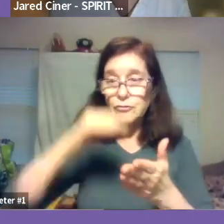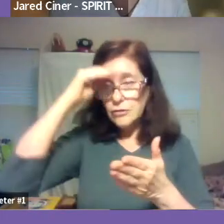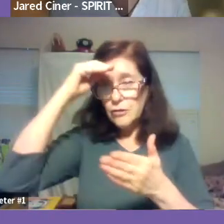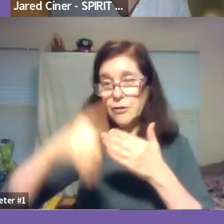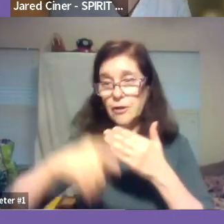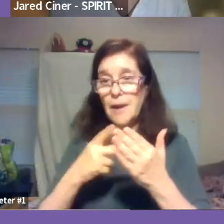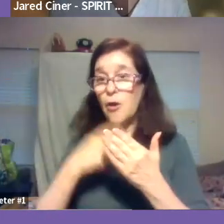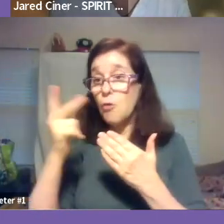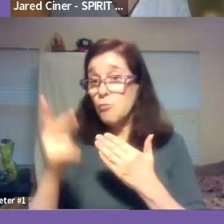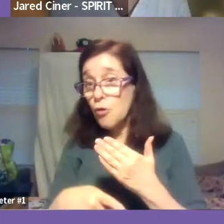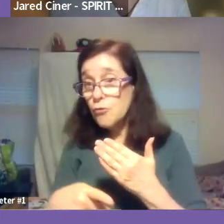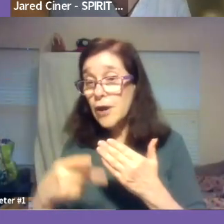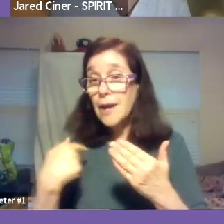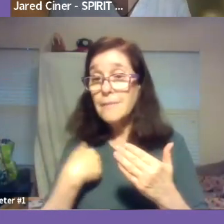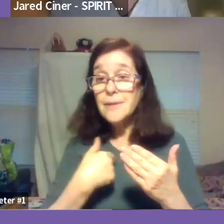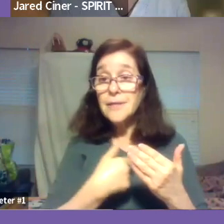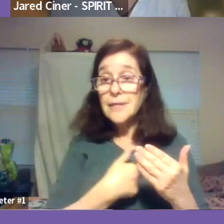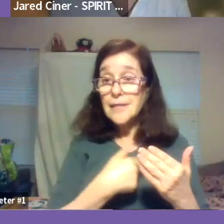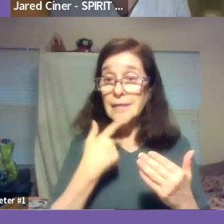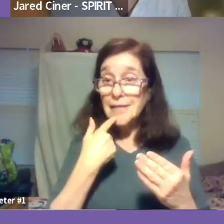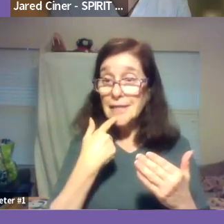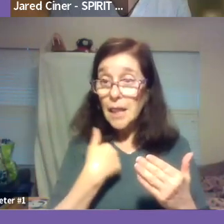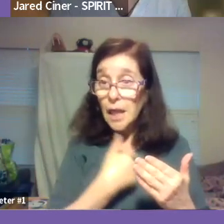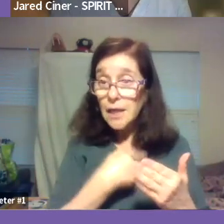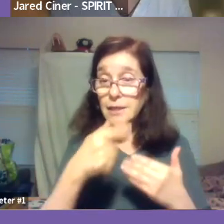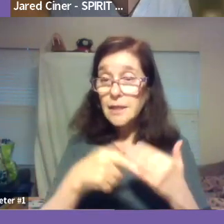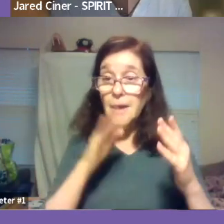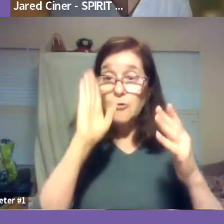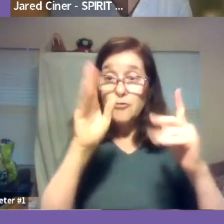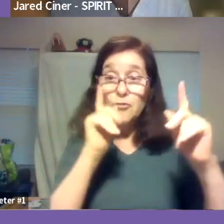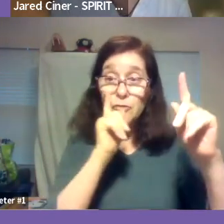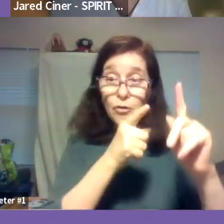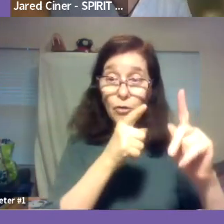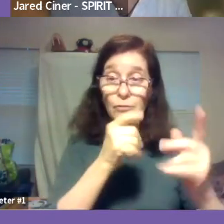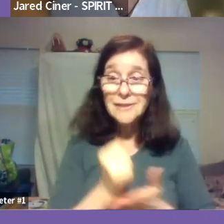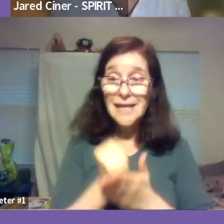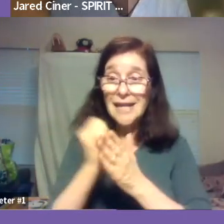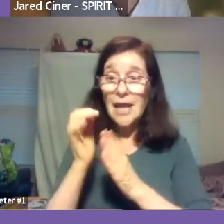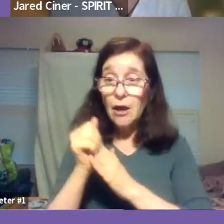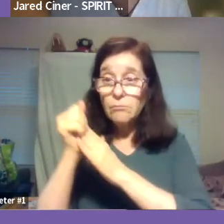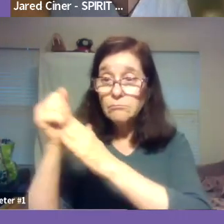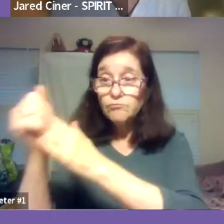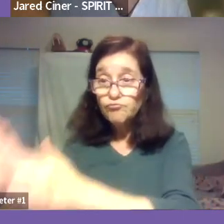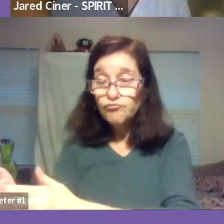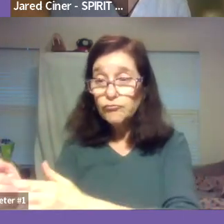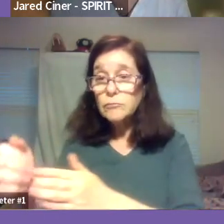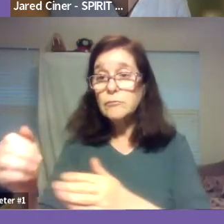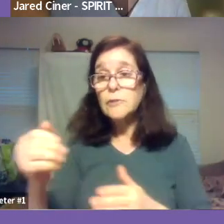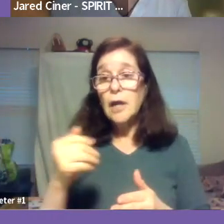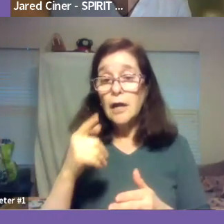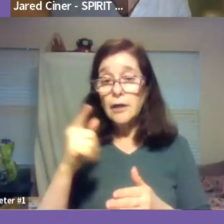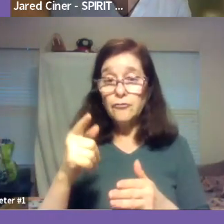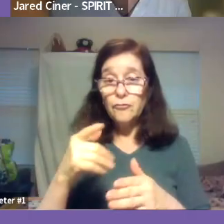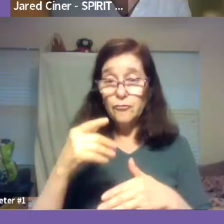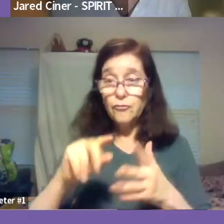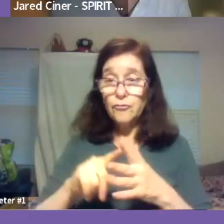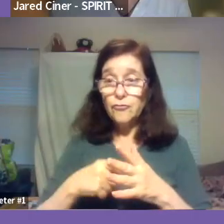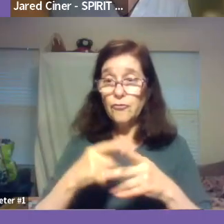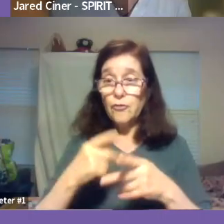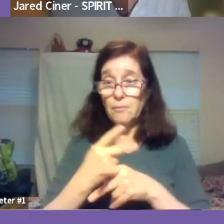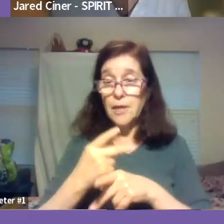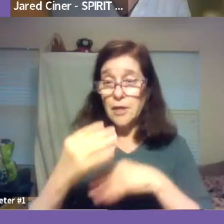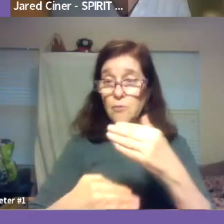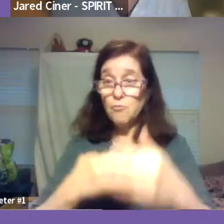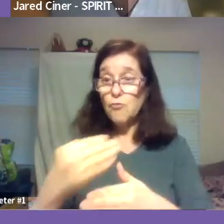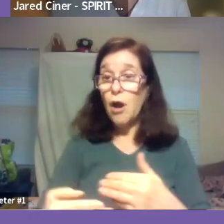programs, tell us about your goals, and we will help guide you in the right direction to be able to start making progress on your fitness